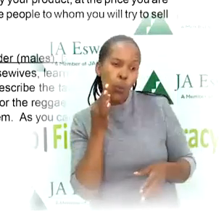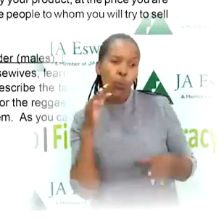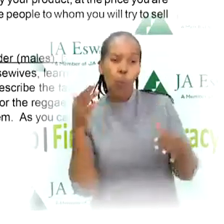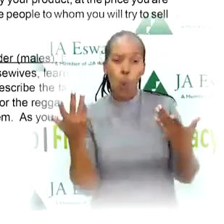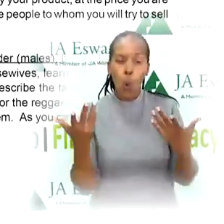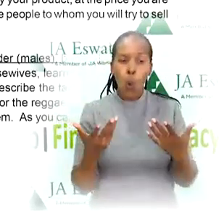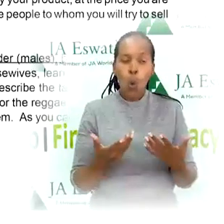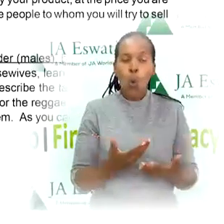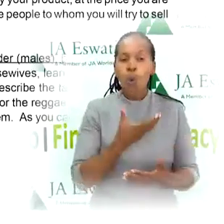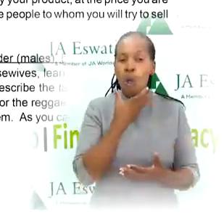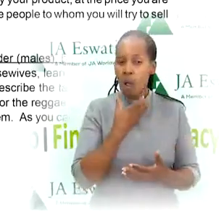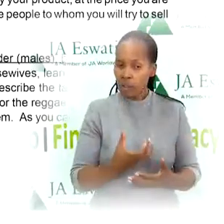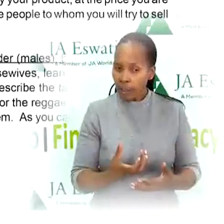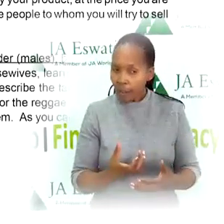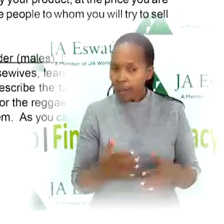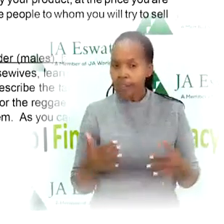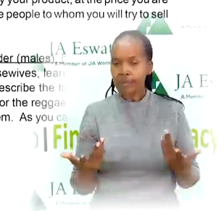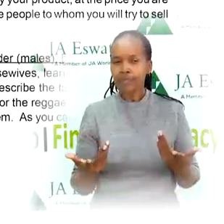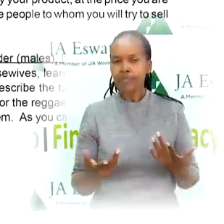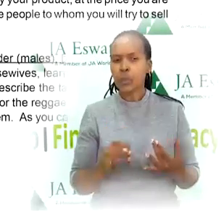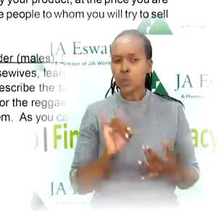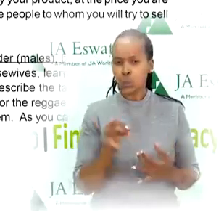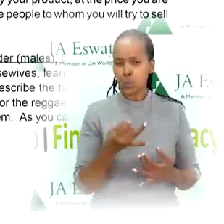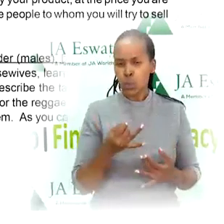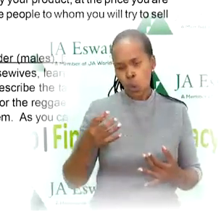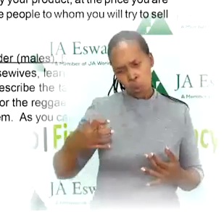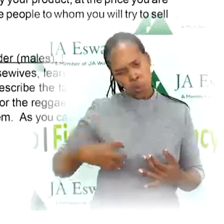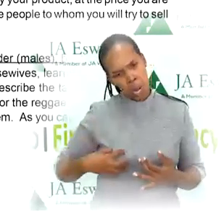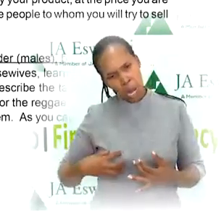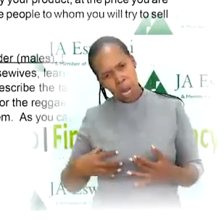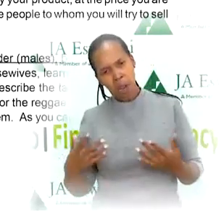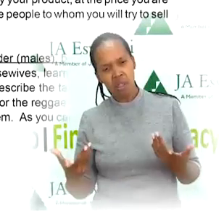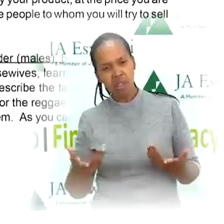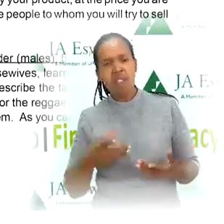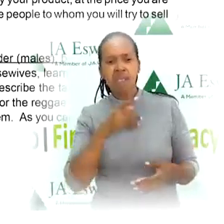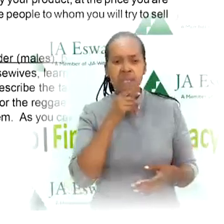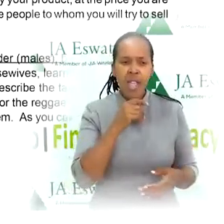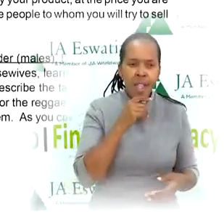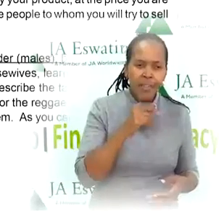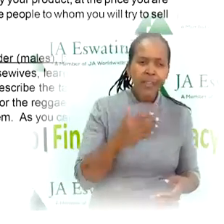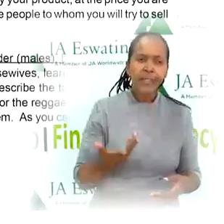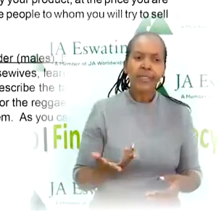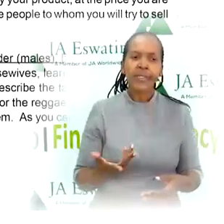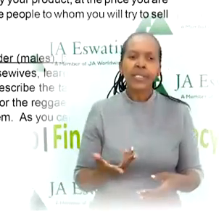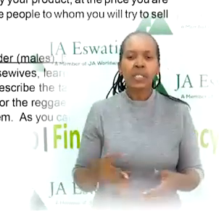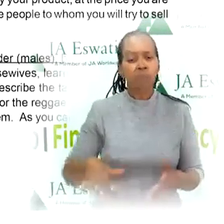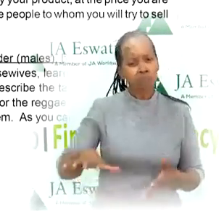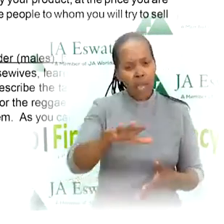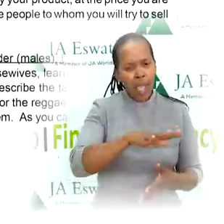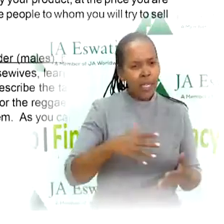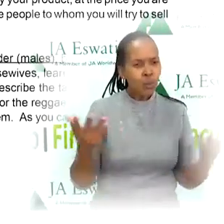adults? And then also gender. Is it males or females? And also by area. Is it in Manzini? Is it